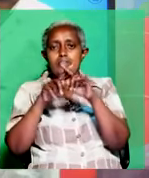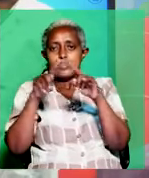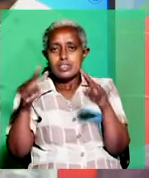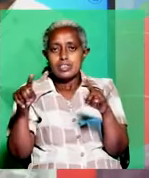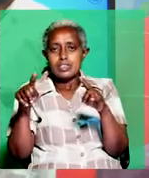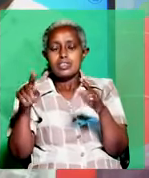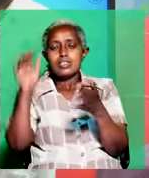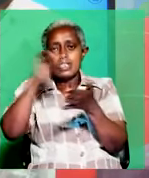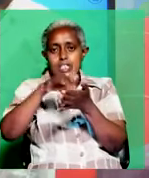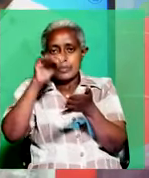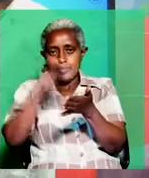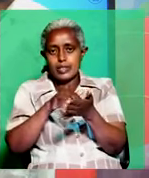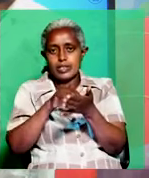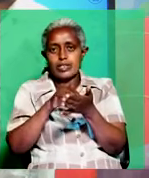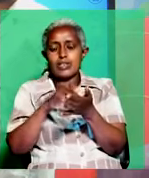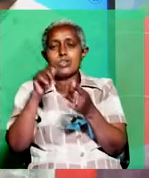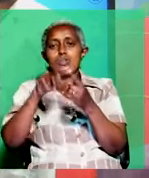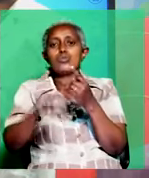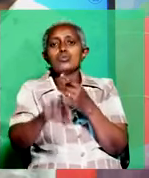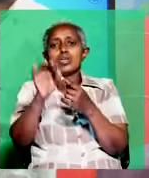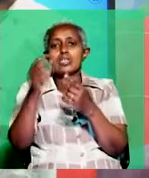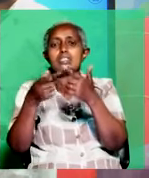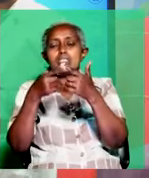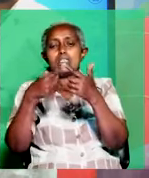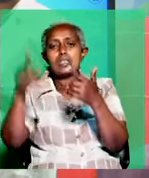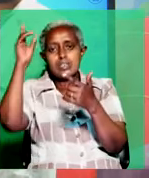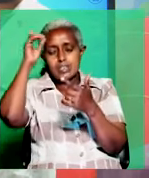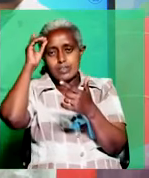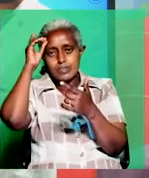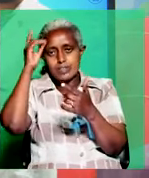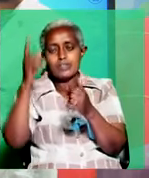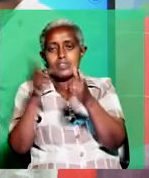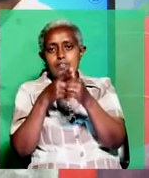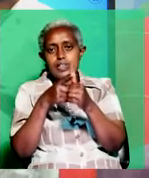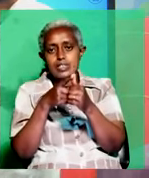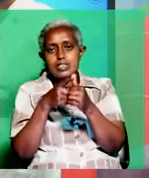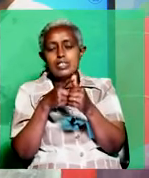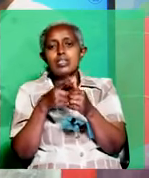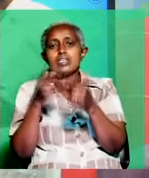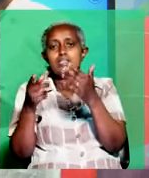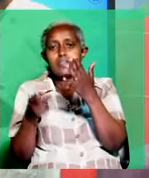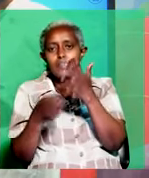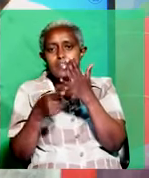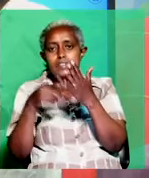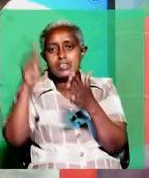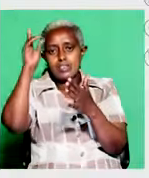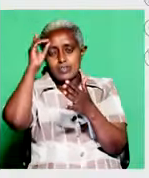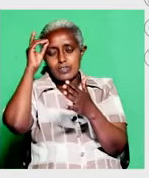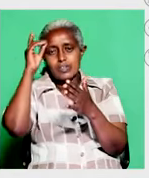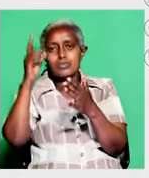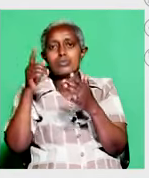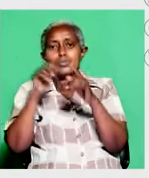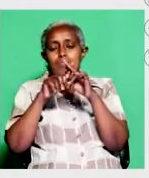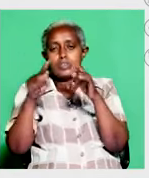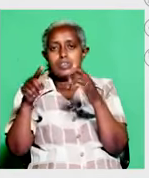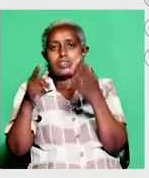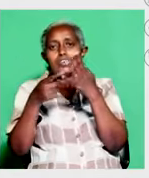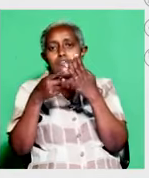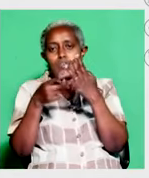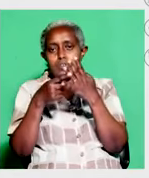differentiating repeatedly. To get second derivative, you differentiate the first. To get the fifth derivative, you differentiate the fourth, and so